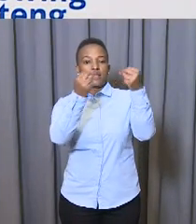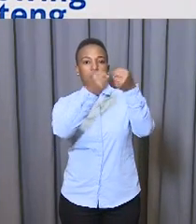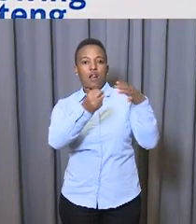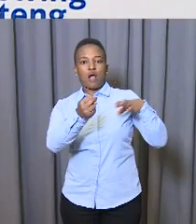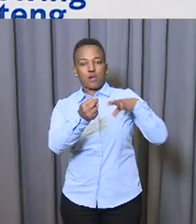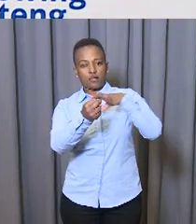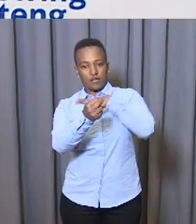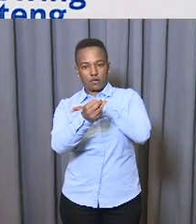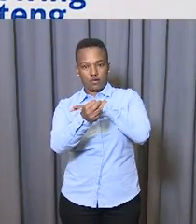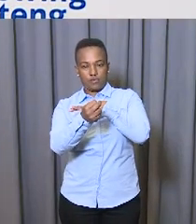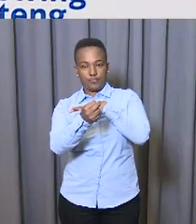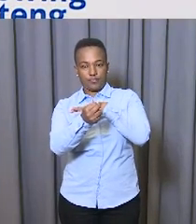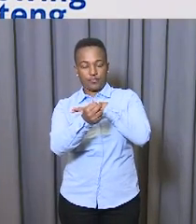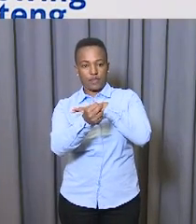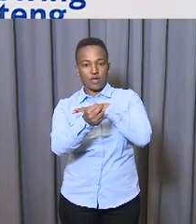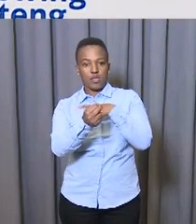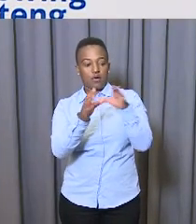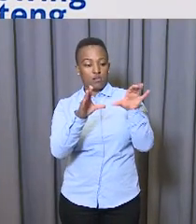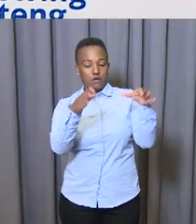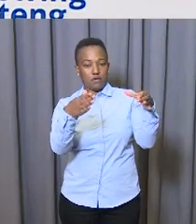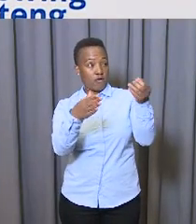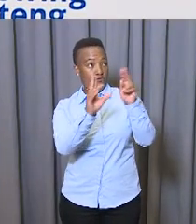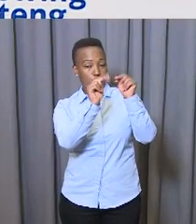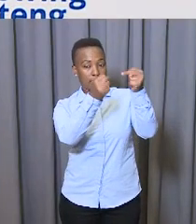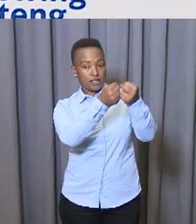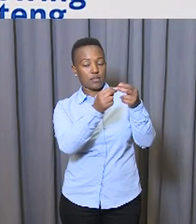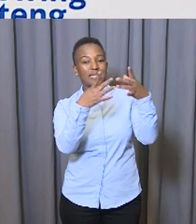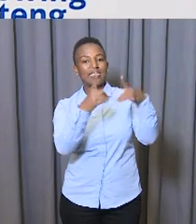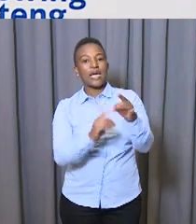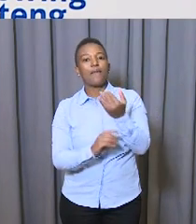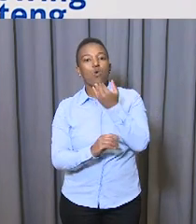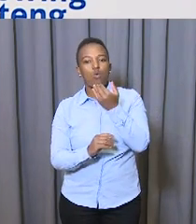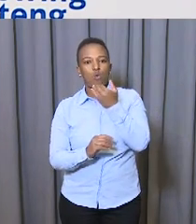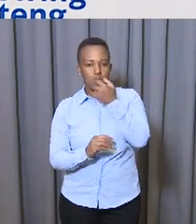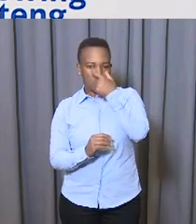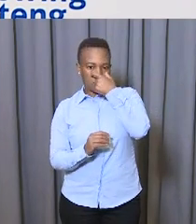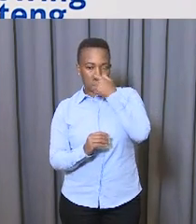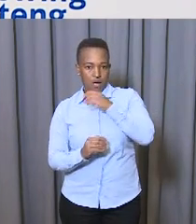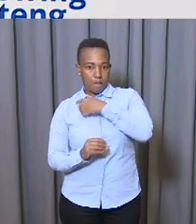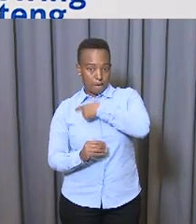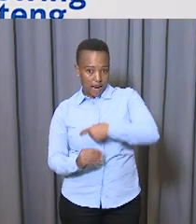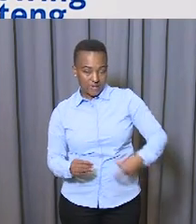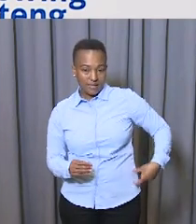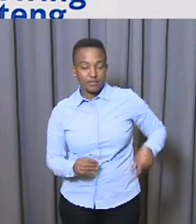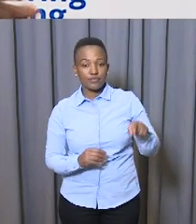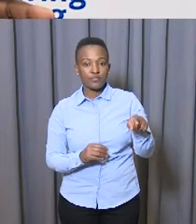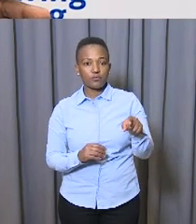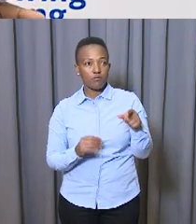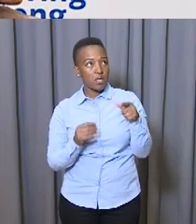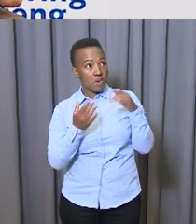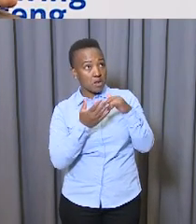Council, the Coronavirus Command Council chaired by the President, the decisions will not just be